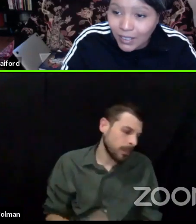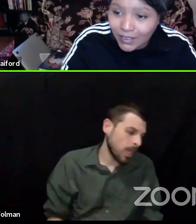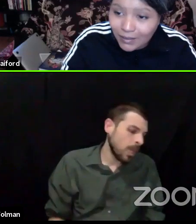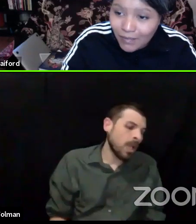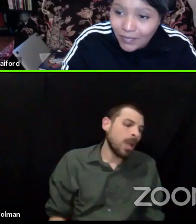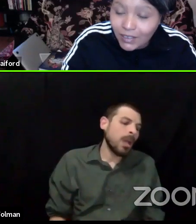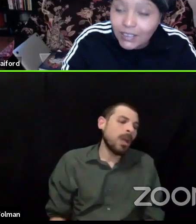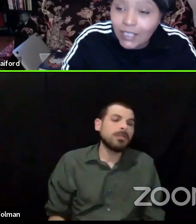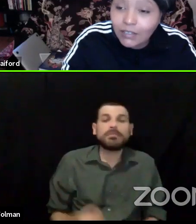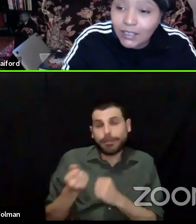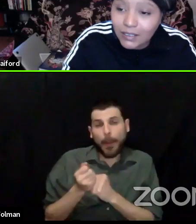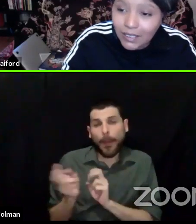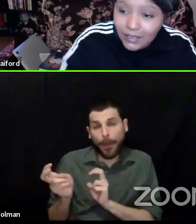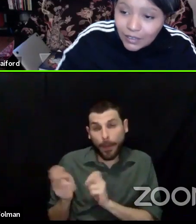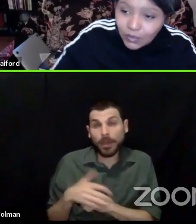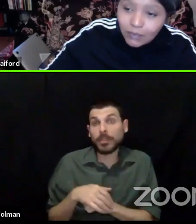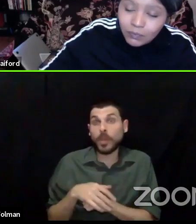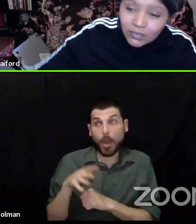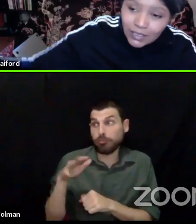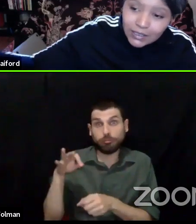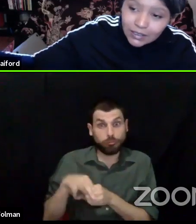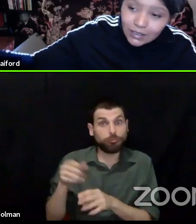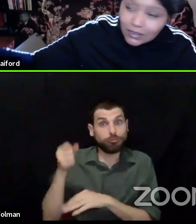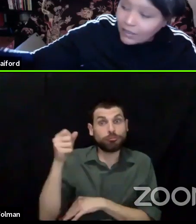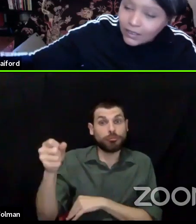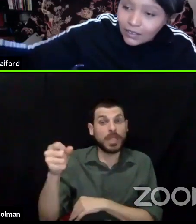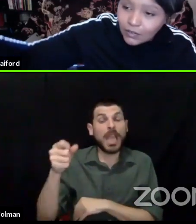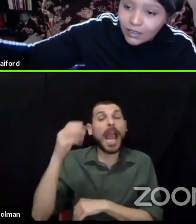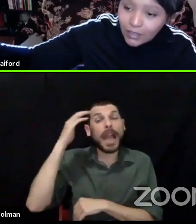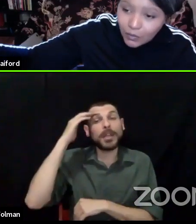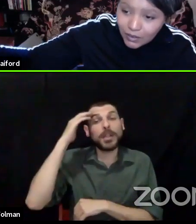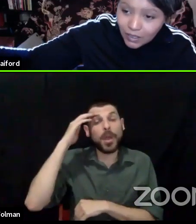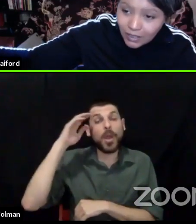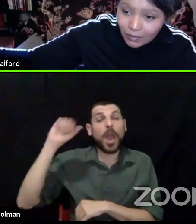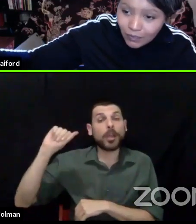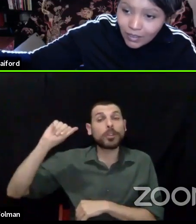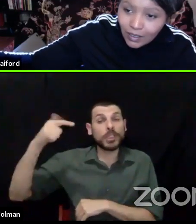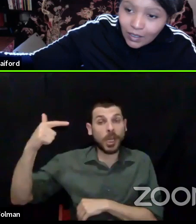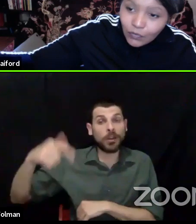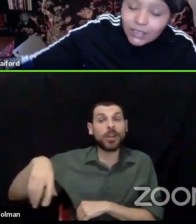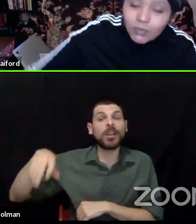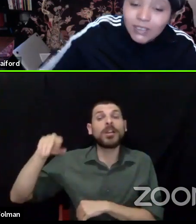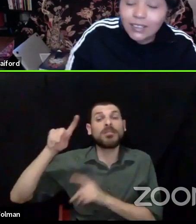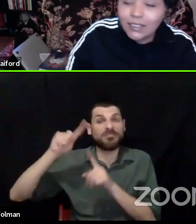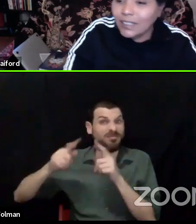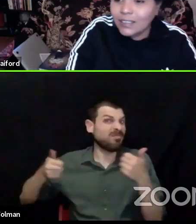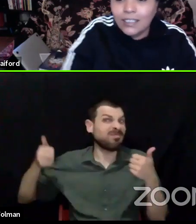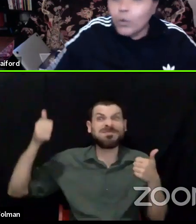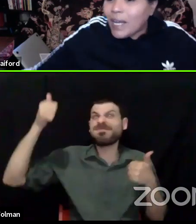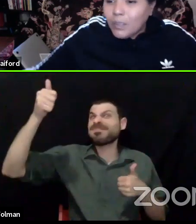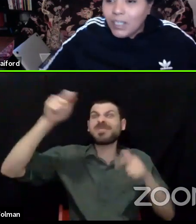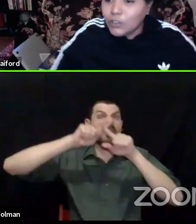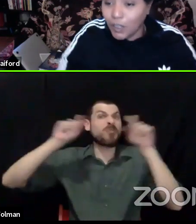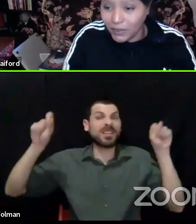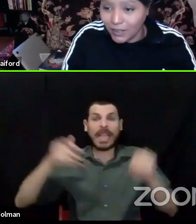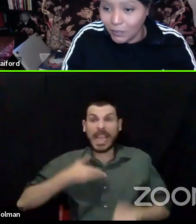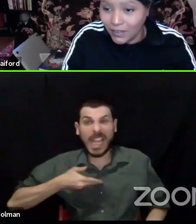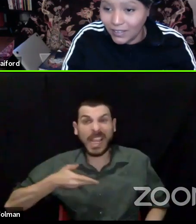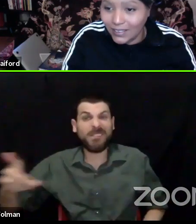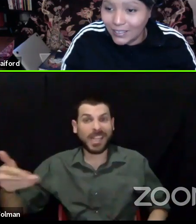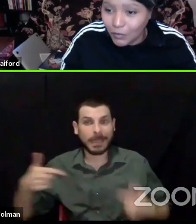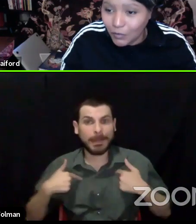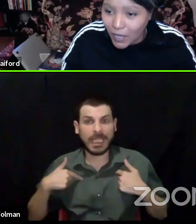inauguration, Mike. The Secretary of State, that's right next to the Attorney General and the Governor, right? Right. Invites me to the thing. It's nobody but Trumpers